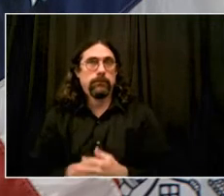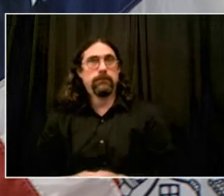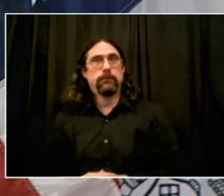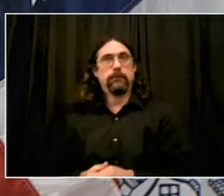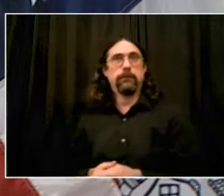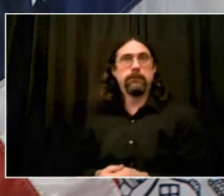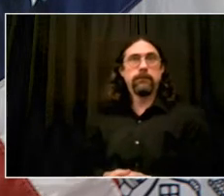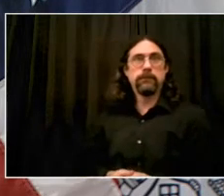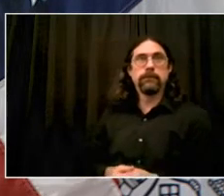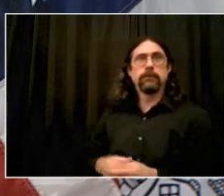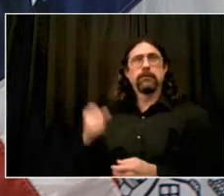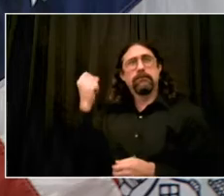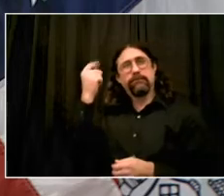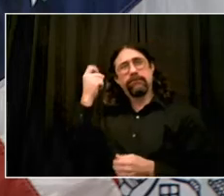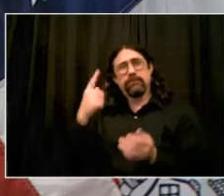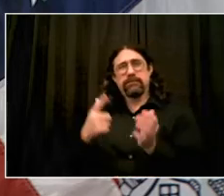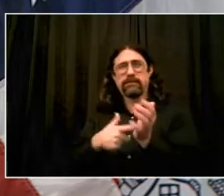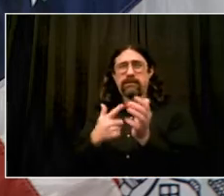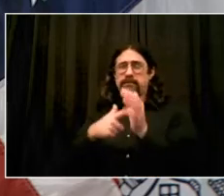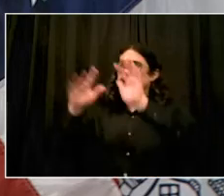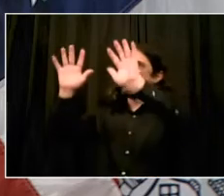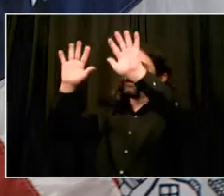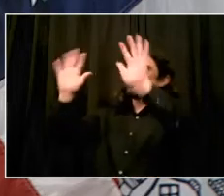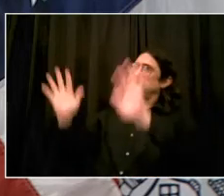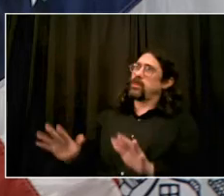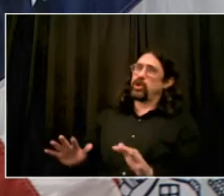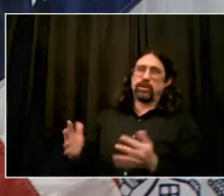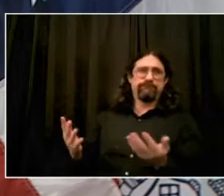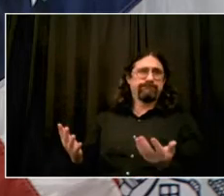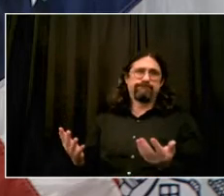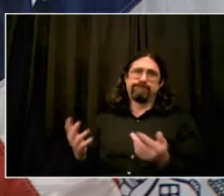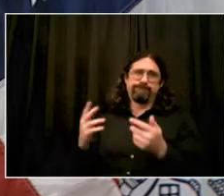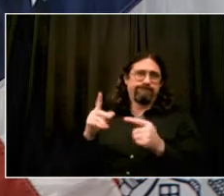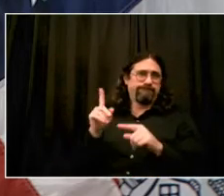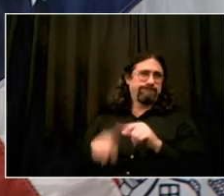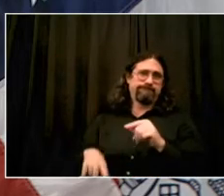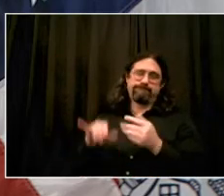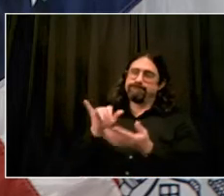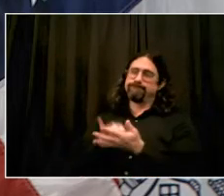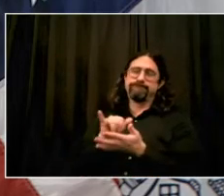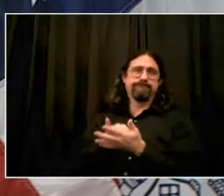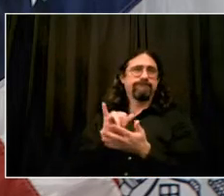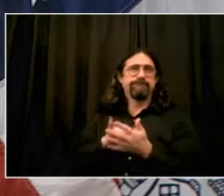very convinced we're on the right track. We just have to keep doubling down on it. Go ahead, Yoav.